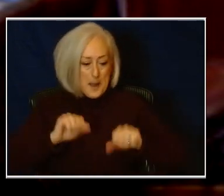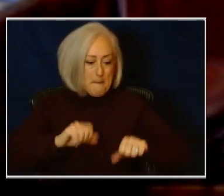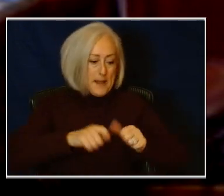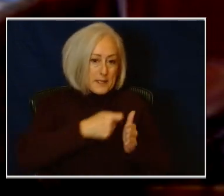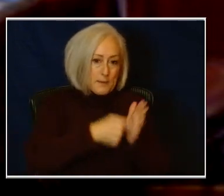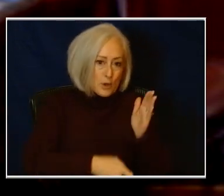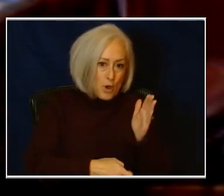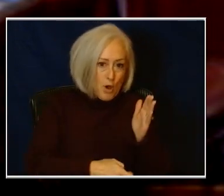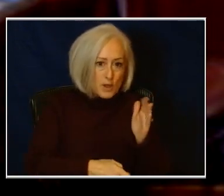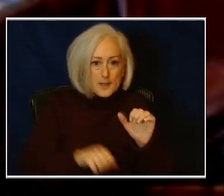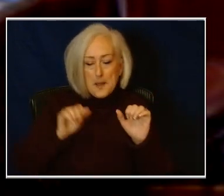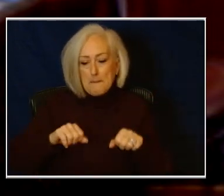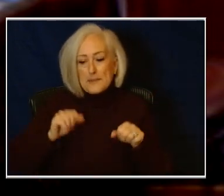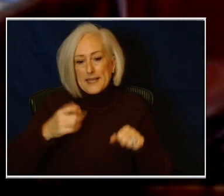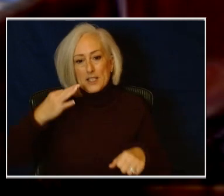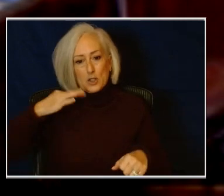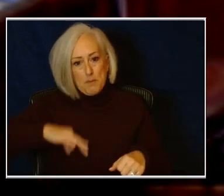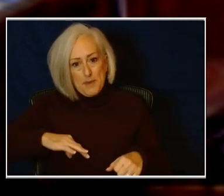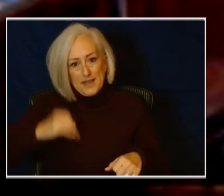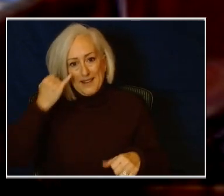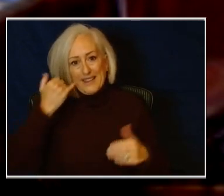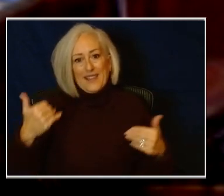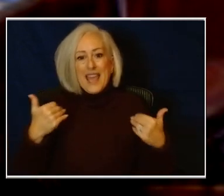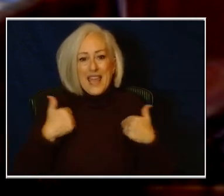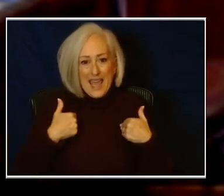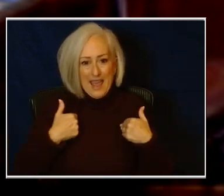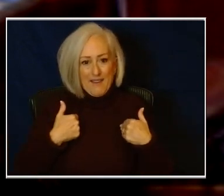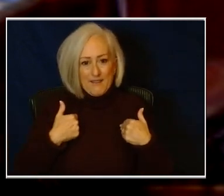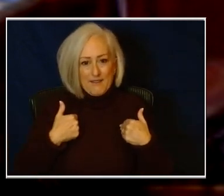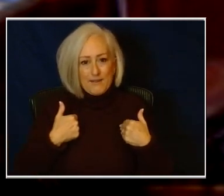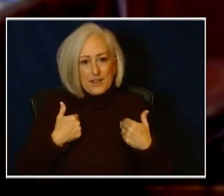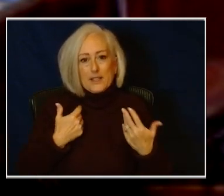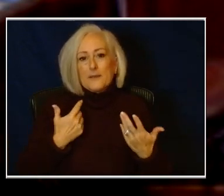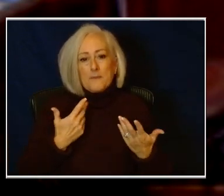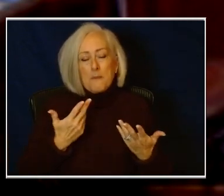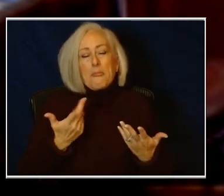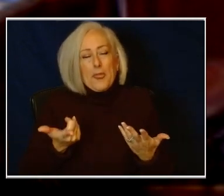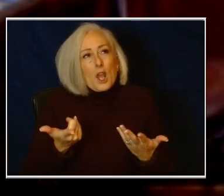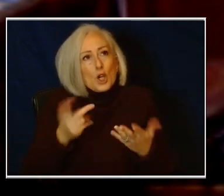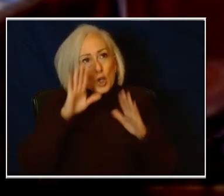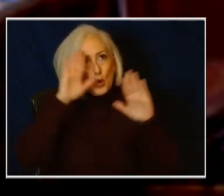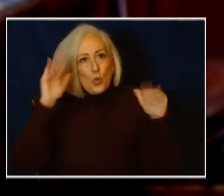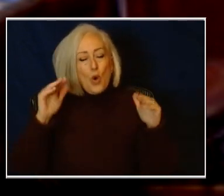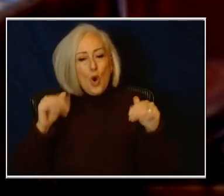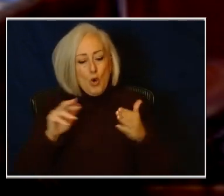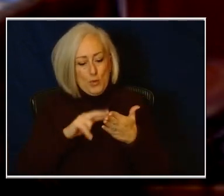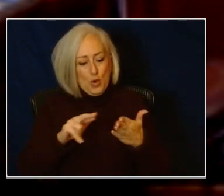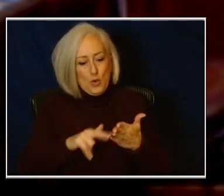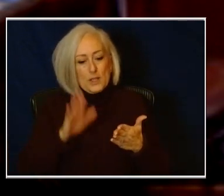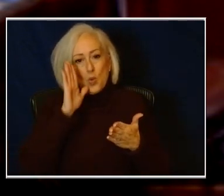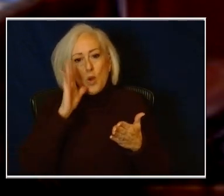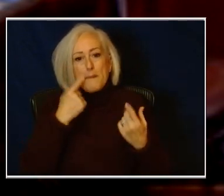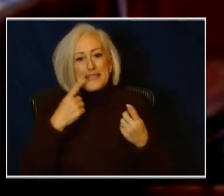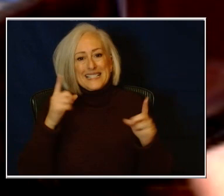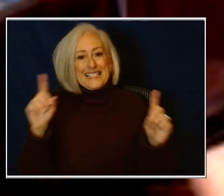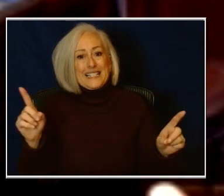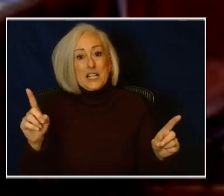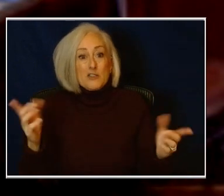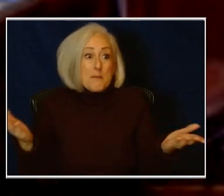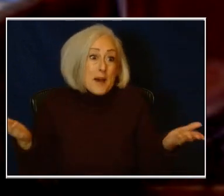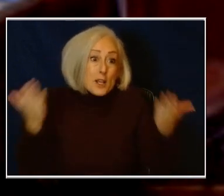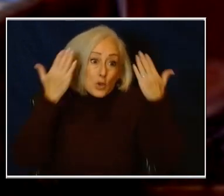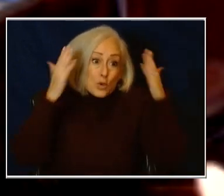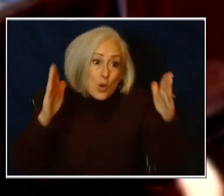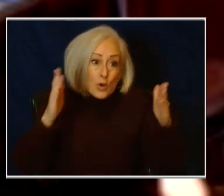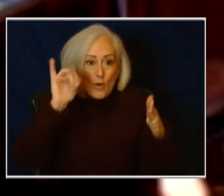cost, the potential benefit, if there is one. I mean, you hope that the research will be successful, but you don't know. That's why